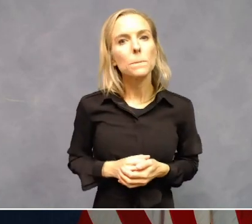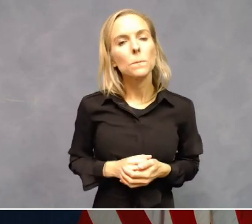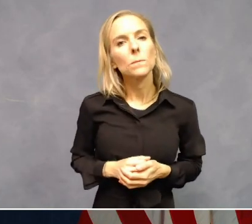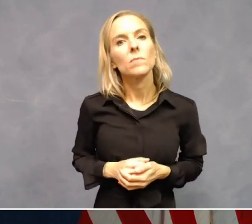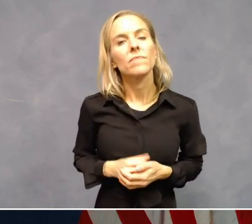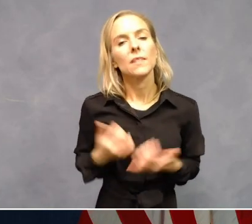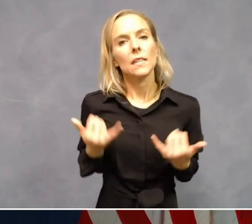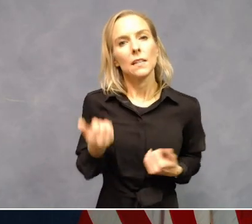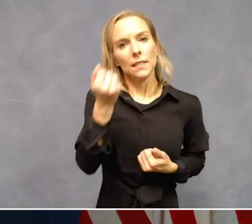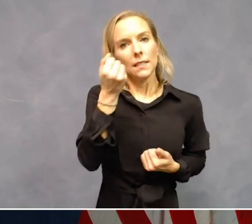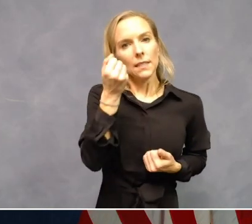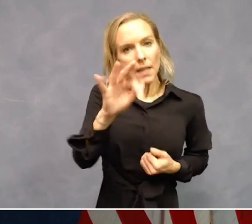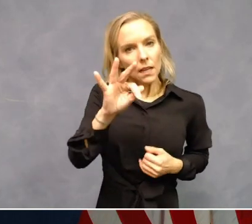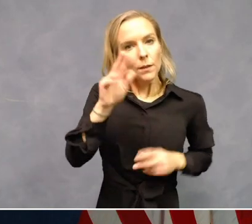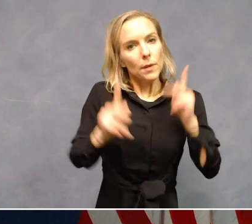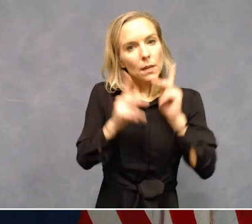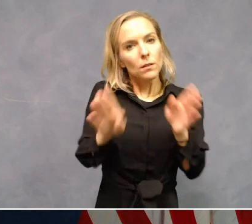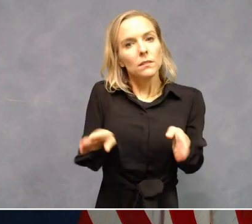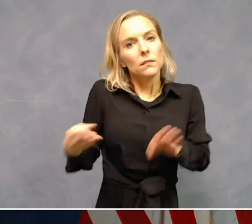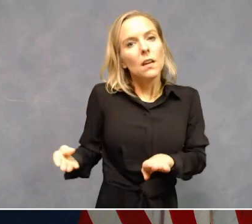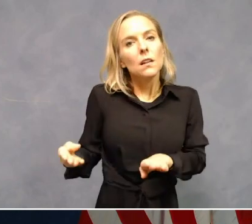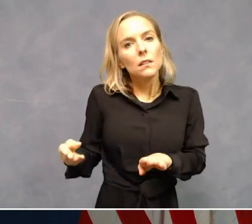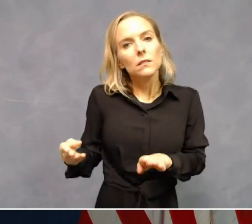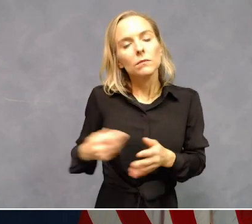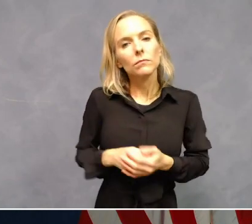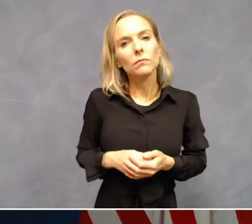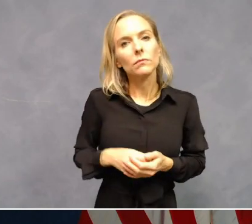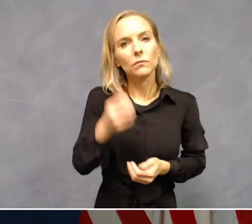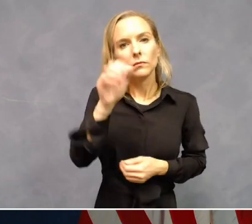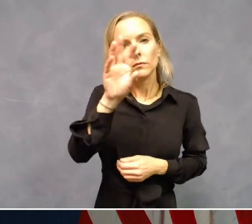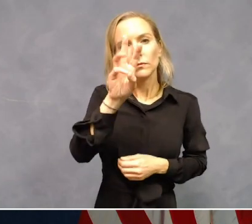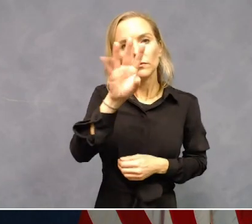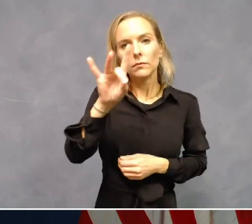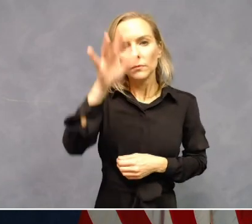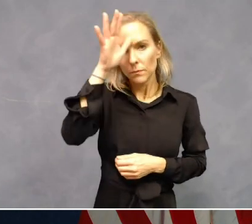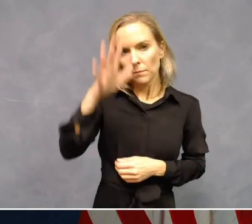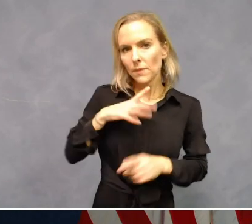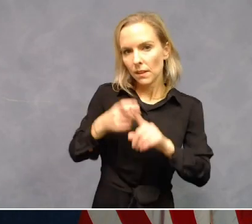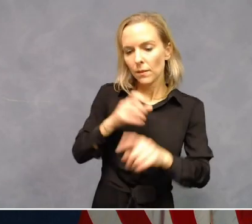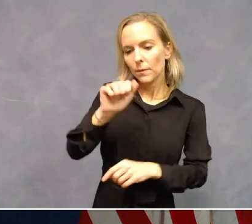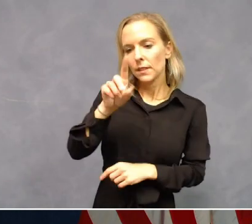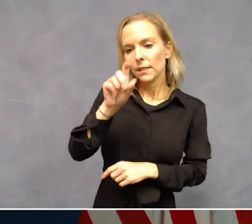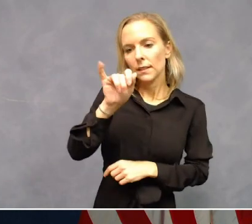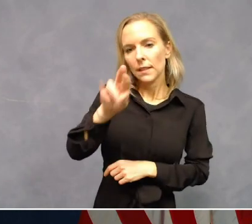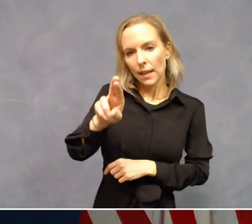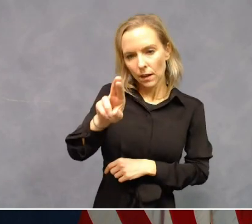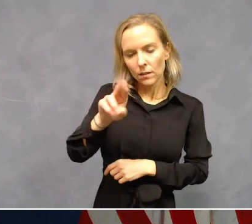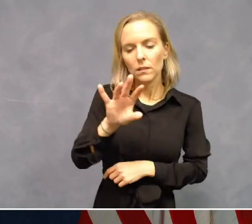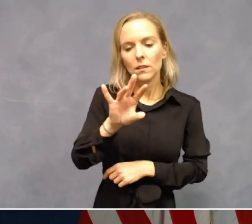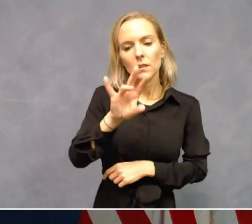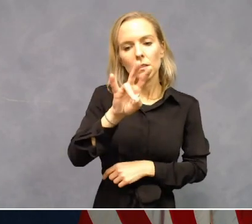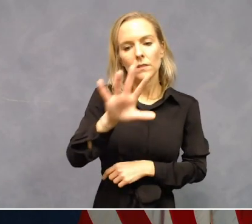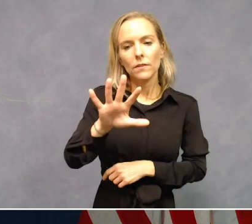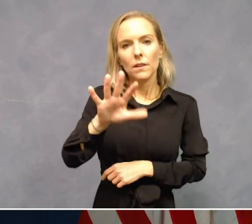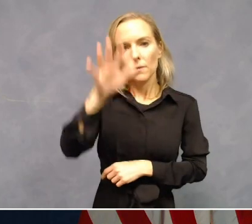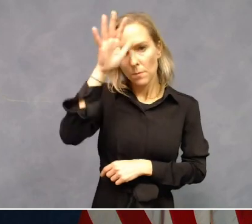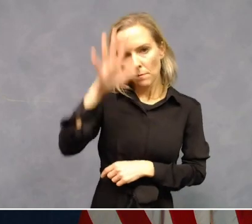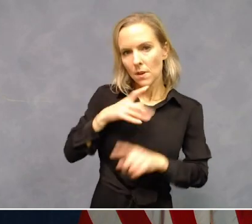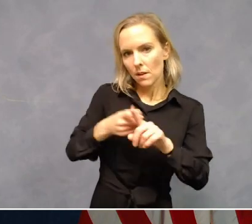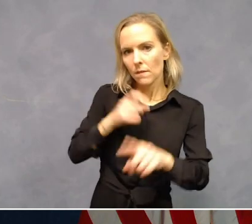19 people we've lost. 68-year-old man from Adair, 75-year-old man from